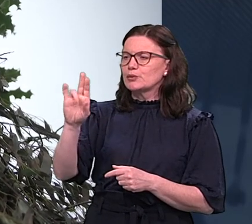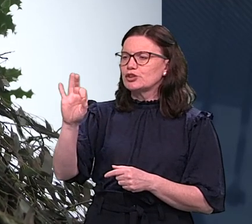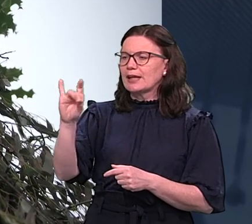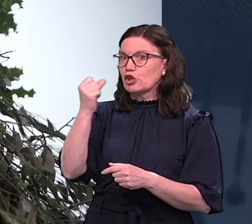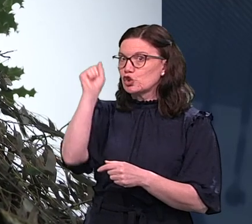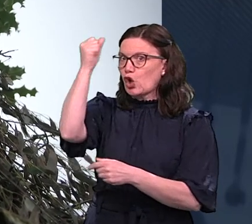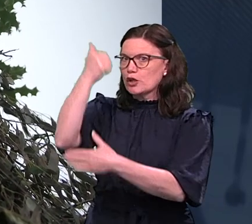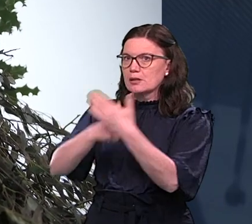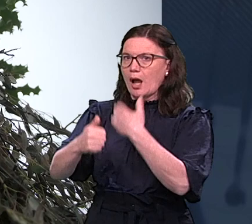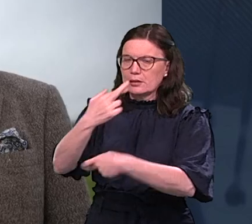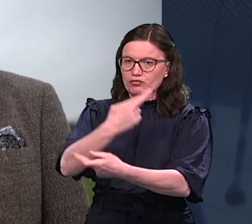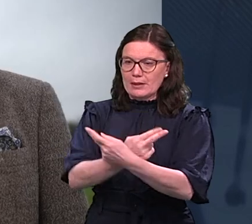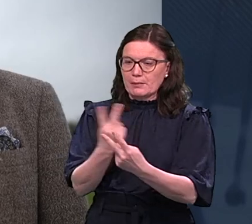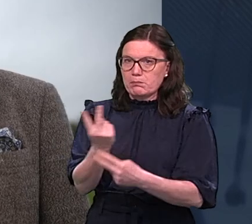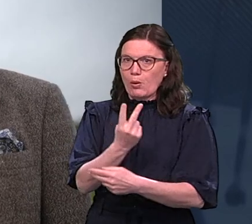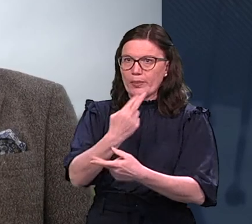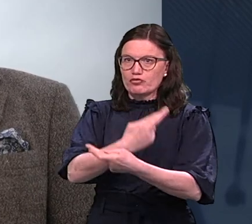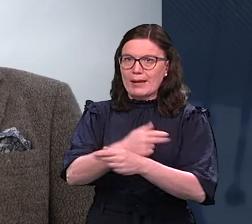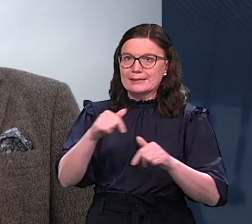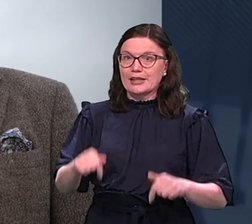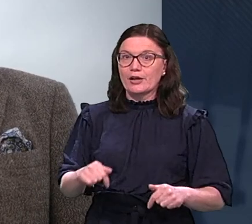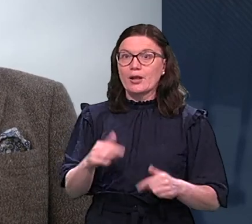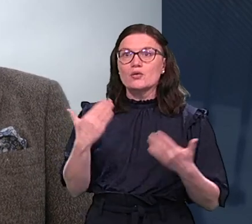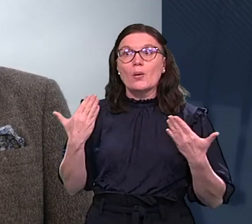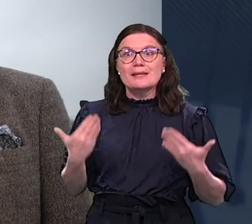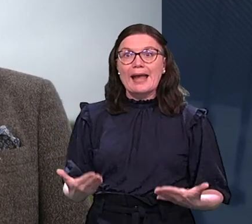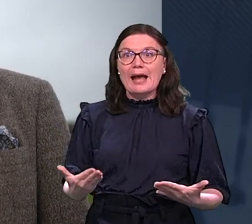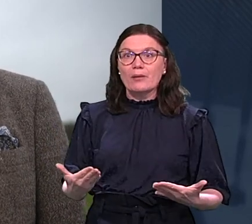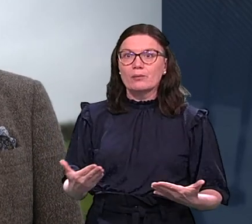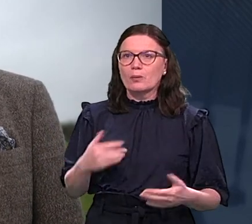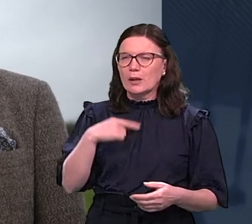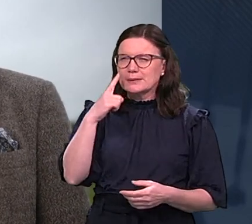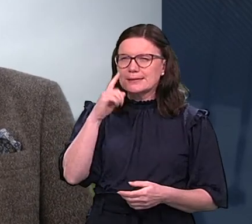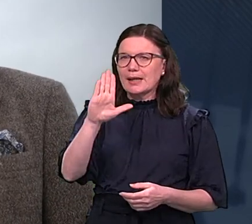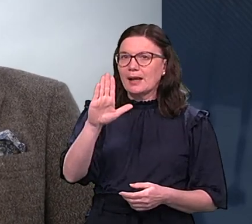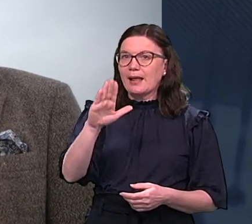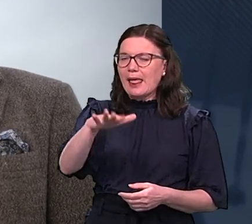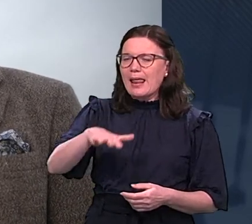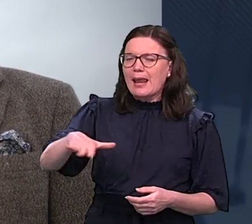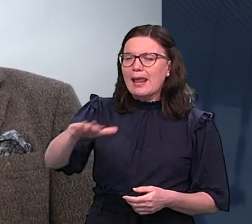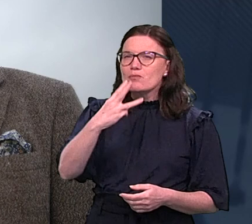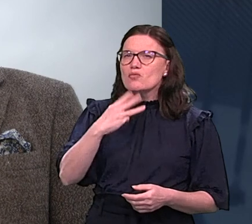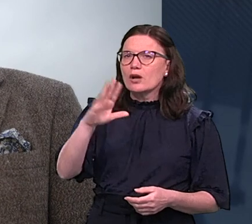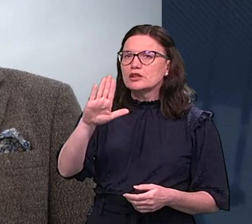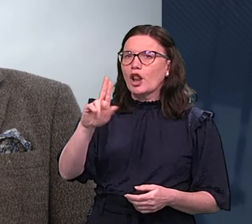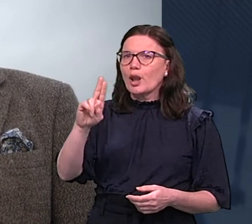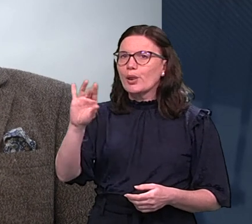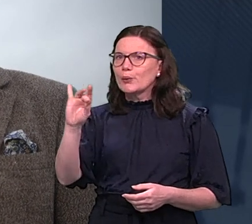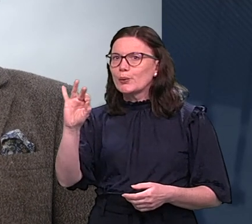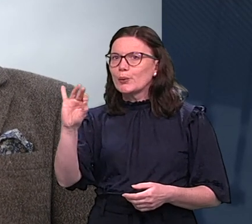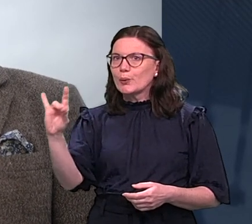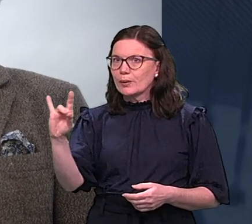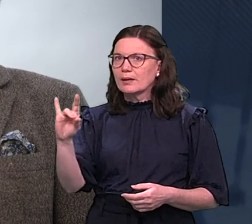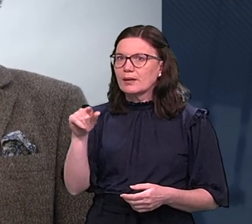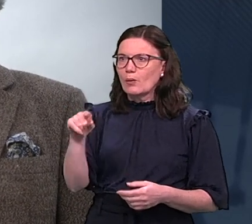Eru, we'll go to Loch Lu, the place where the sun god, Lu, was said to have met his mortal end. A lake